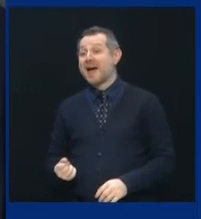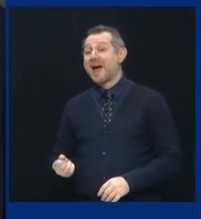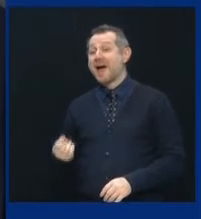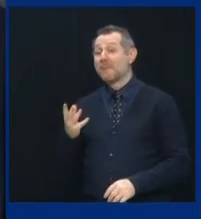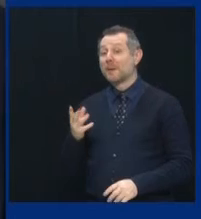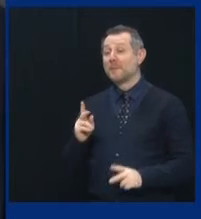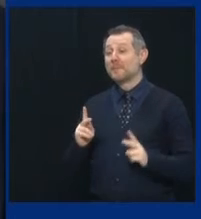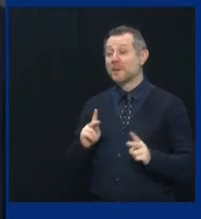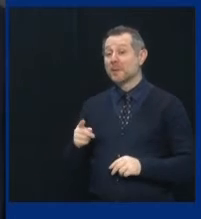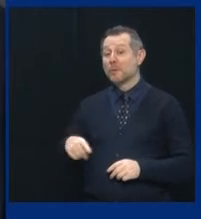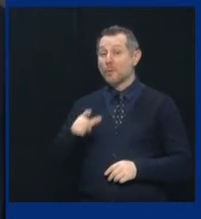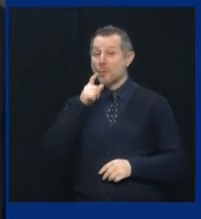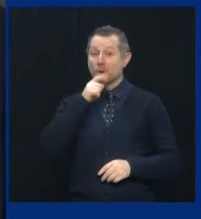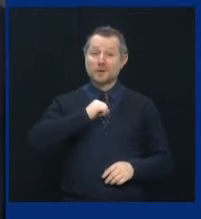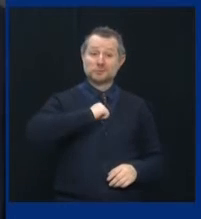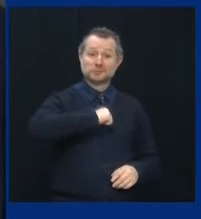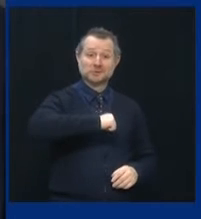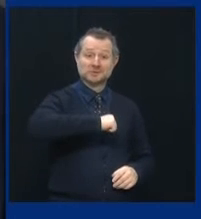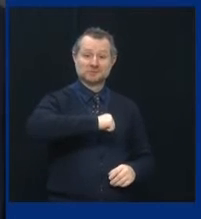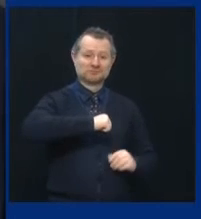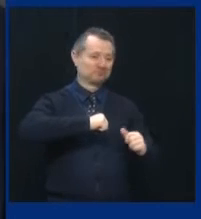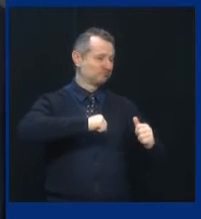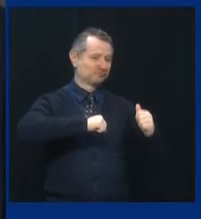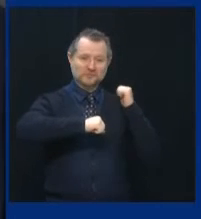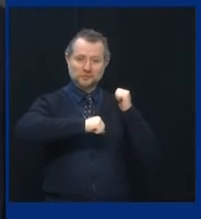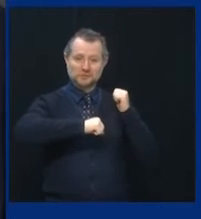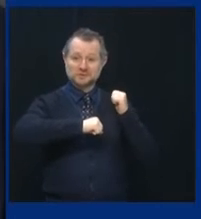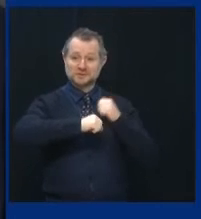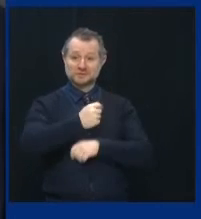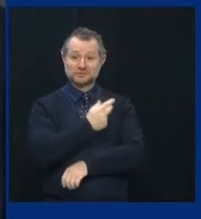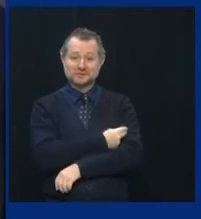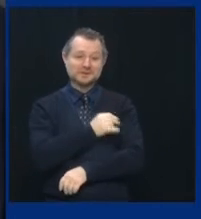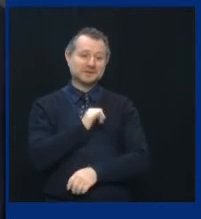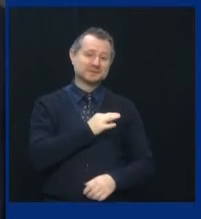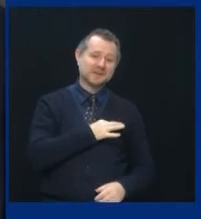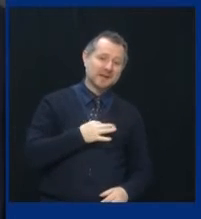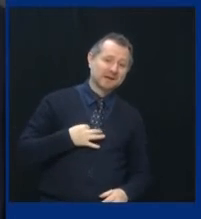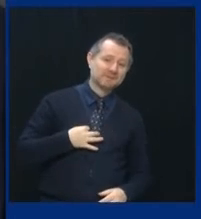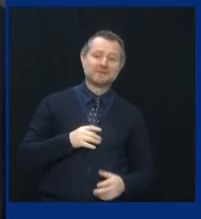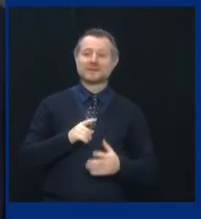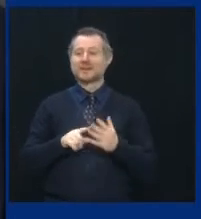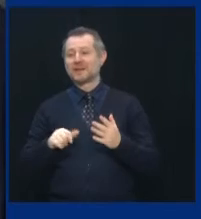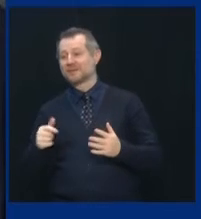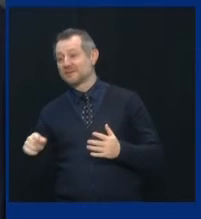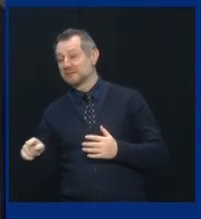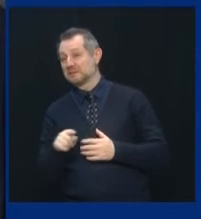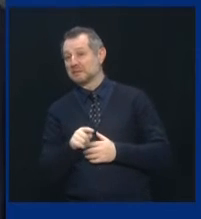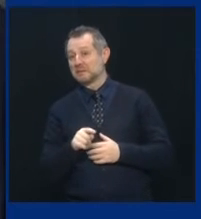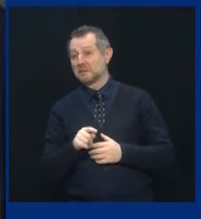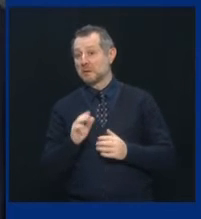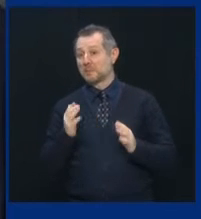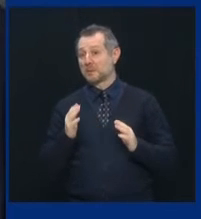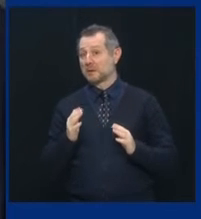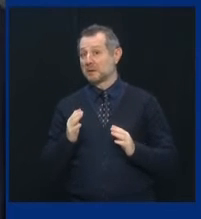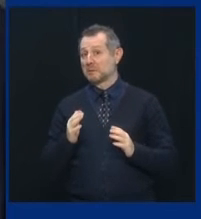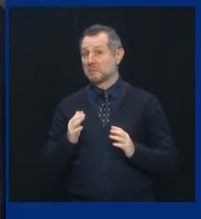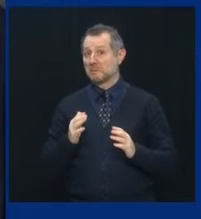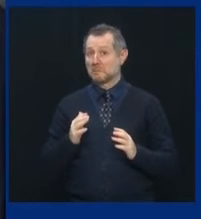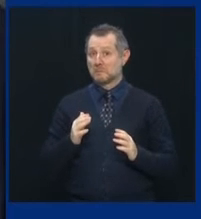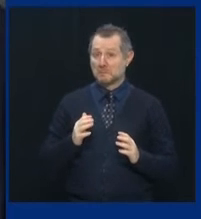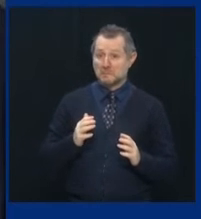definitive breakdown of staff who didn't get it versus staff who wouldn't take